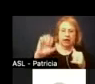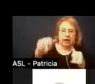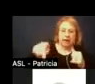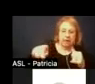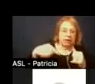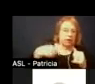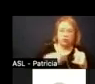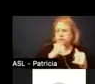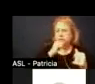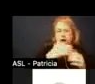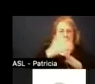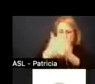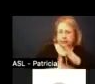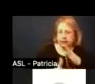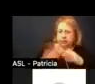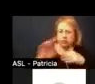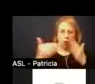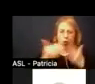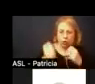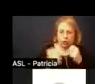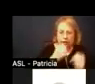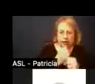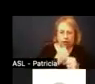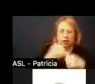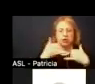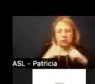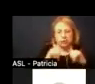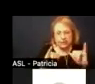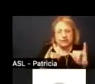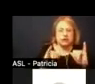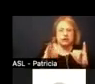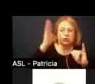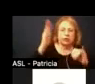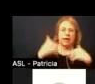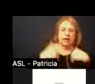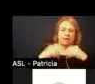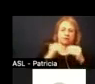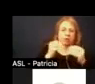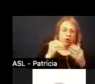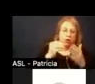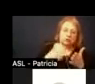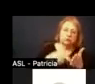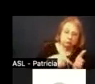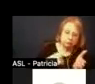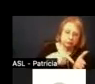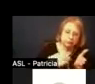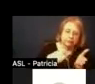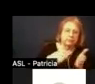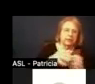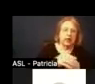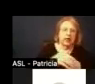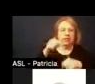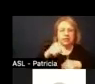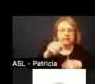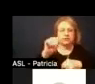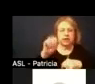completed the whole year so there's still some expenditures to incur uh moving forward you can go to the next slide please dr chambliss again this is for aba6